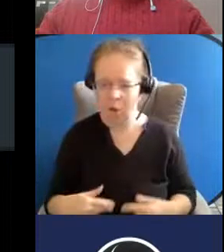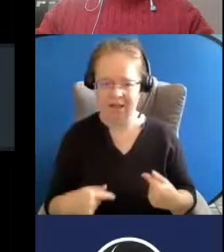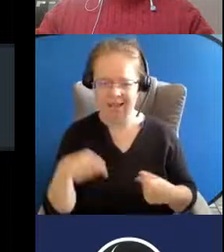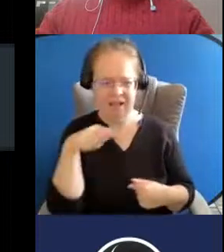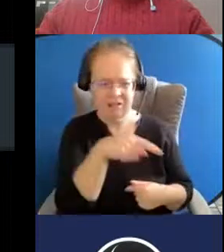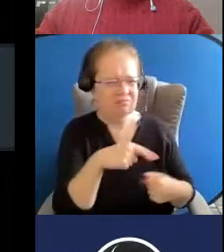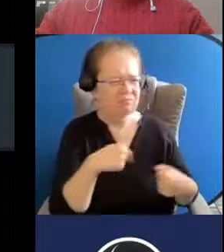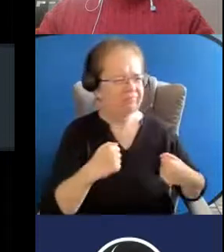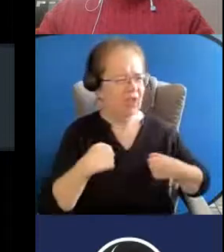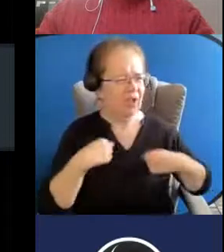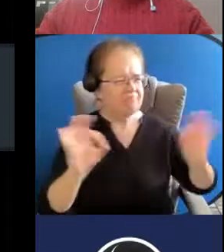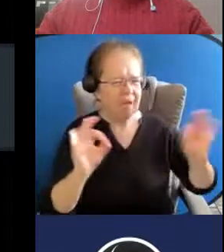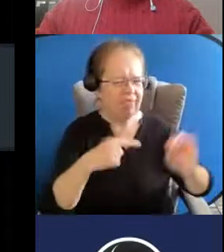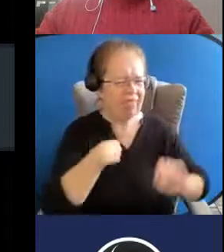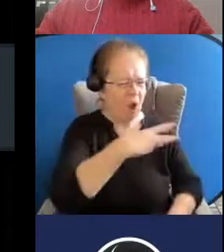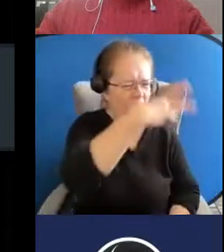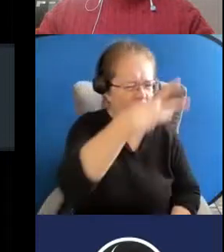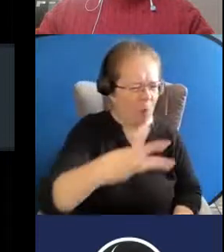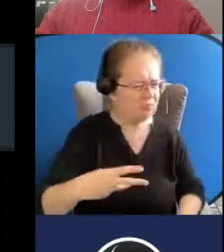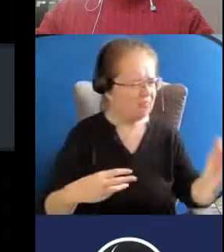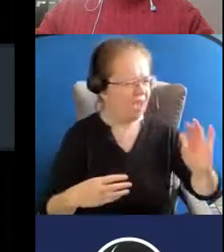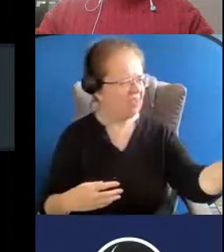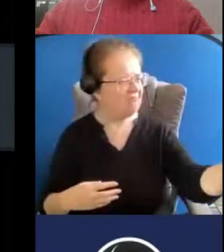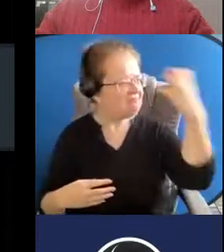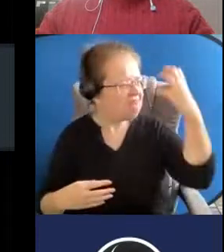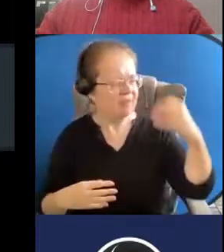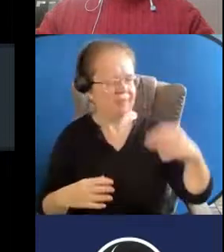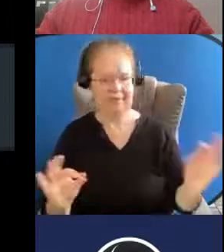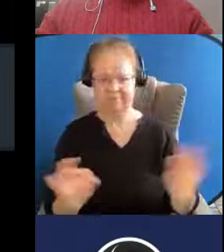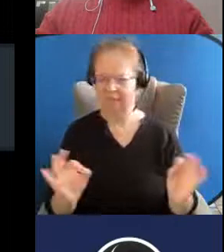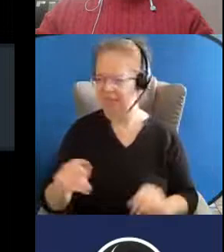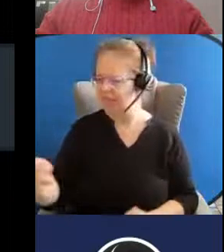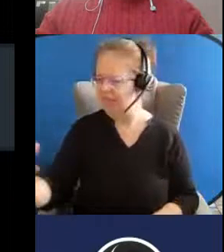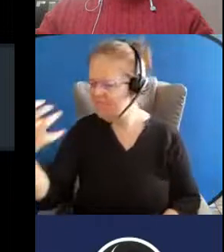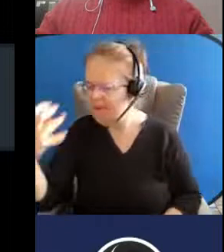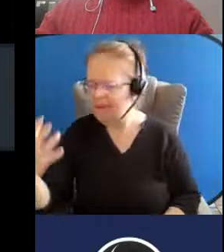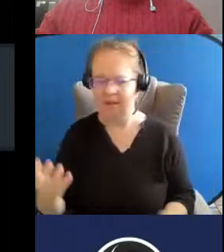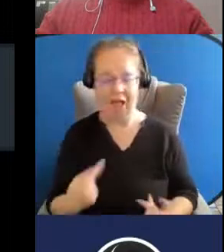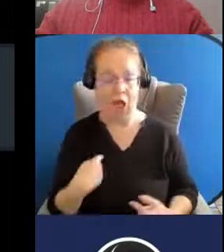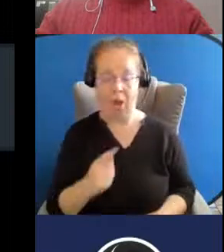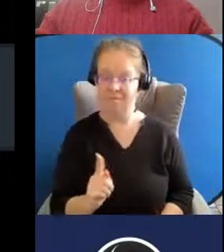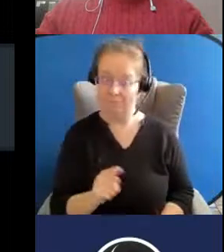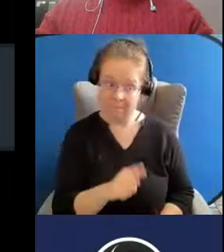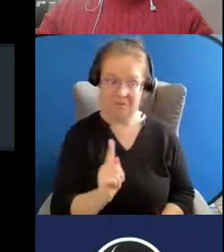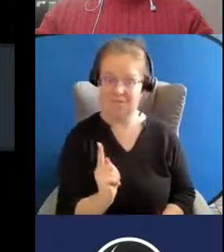got this bold front of house approach to accessibility? And I think for the first time